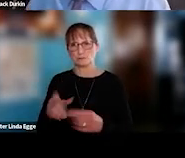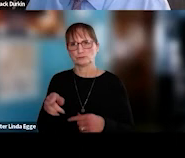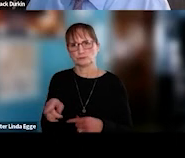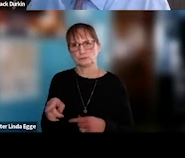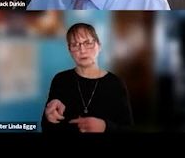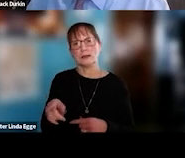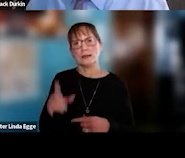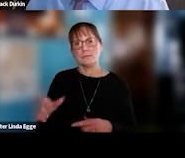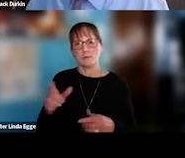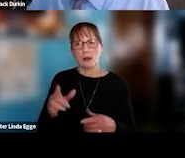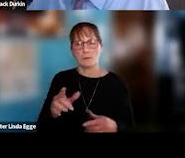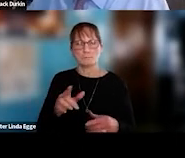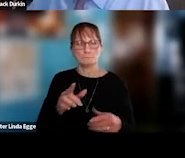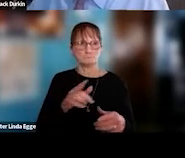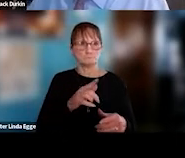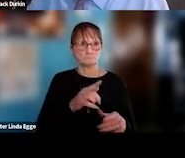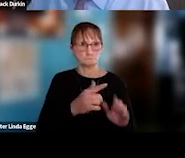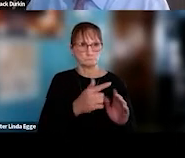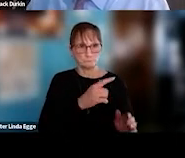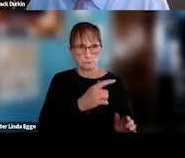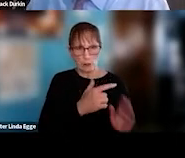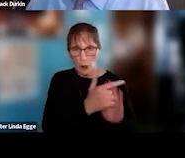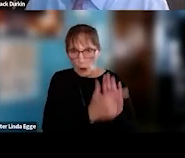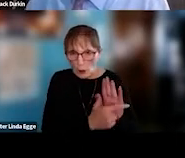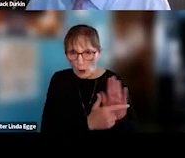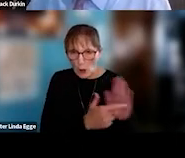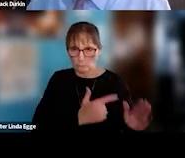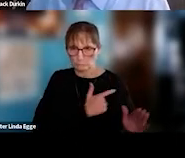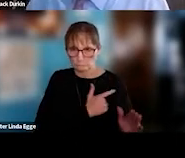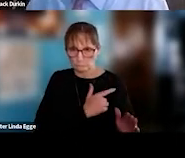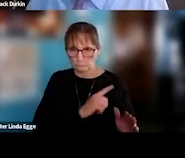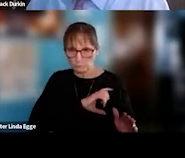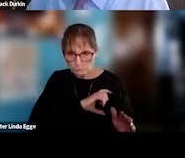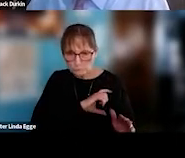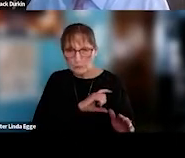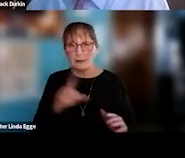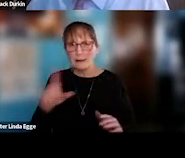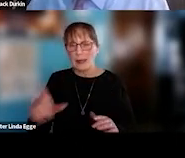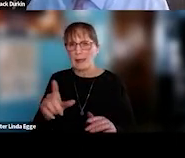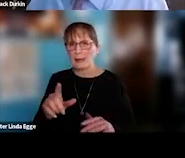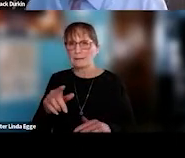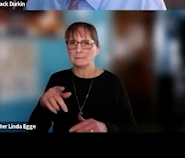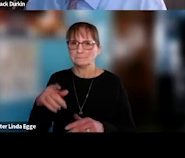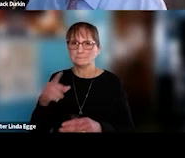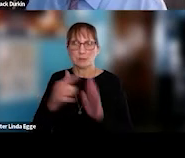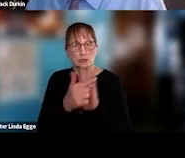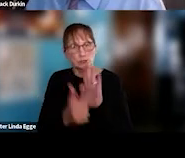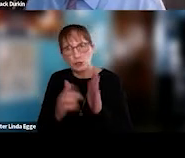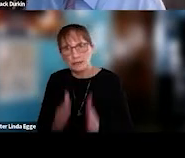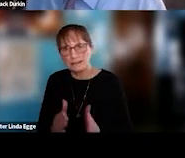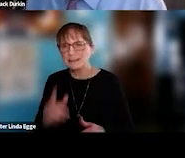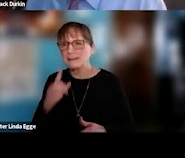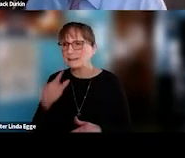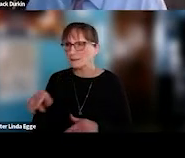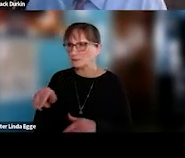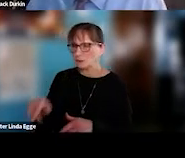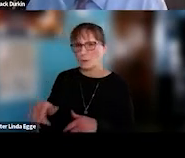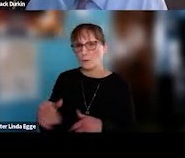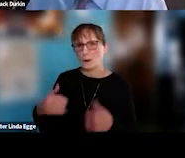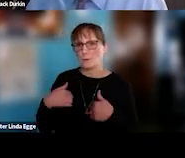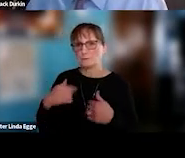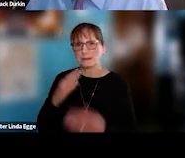from law enforcement to prosecutors. It was challenging getting a buy-in from public defenders or defense